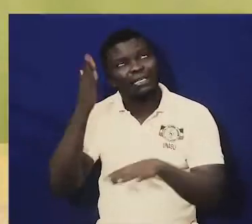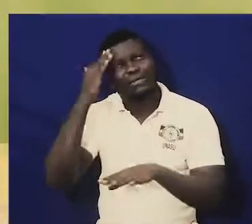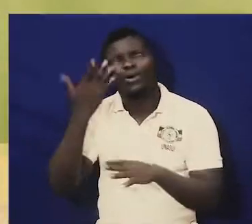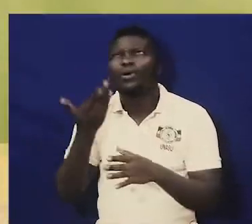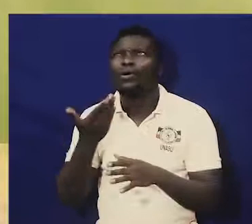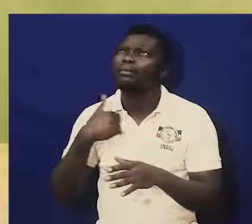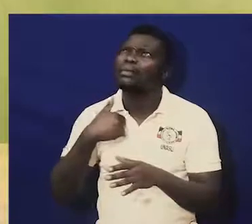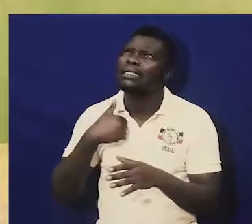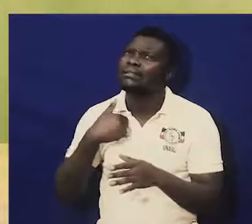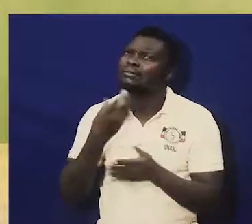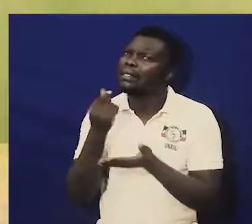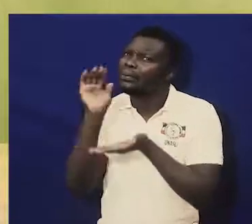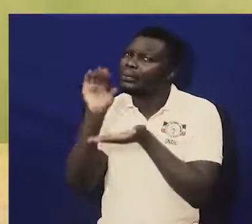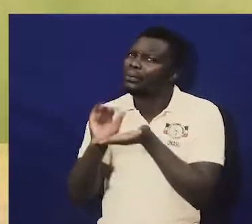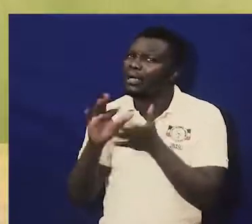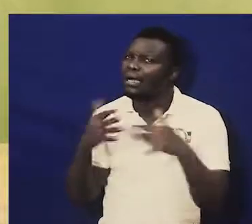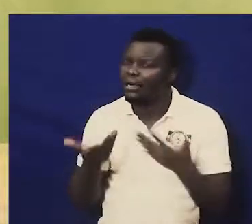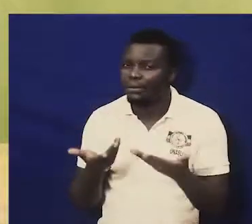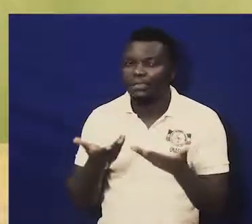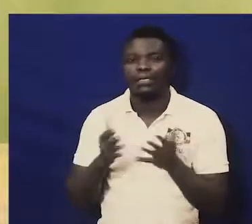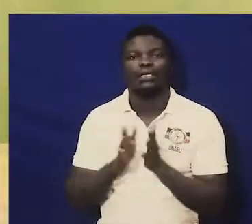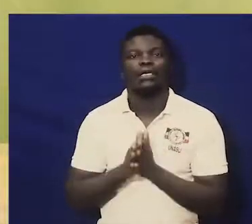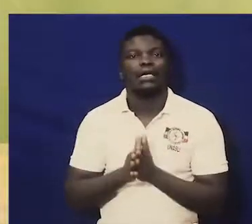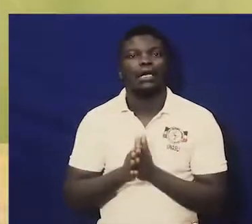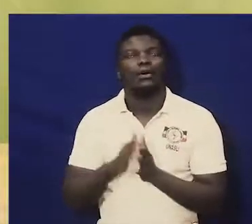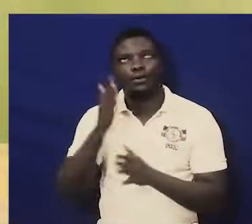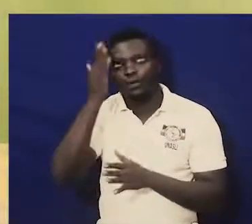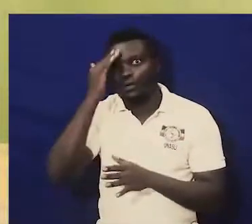how to calculate the loss, such that